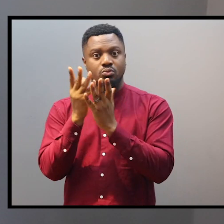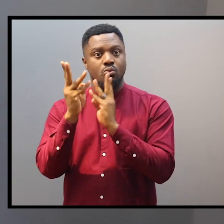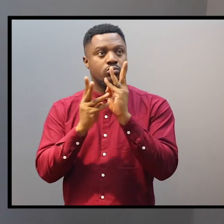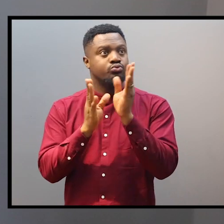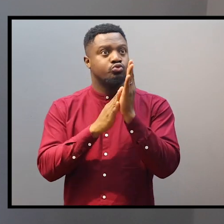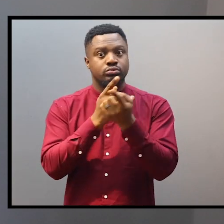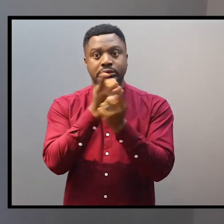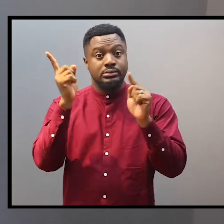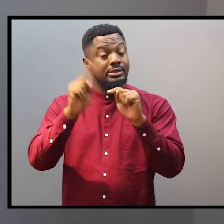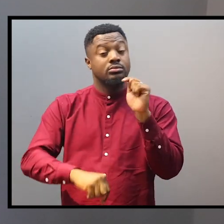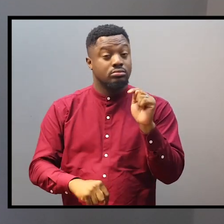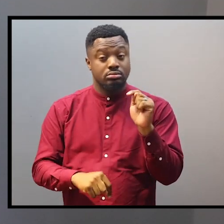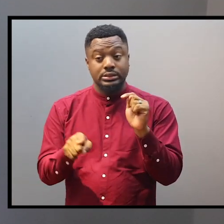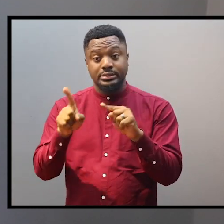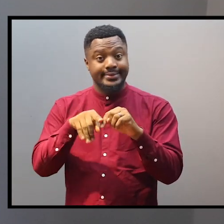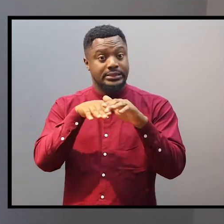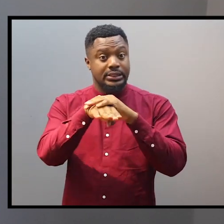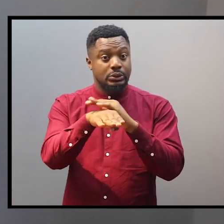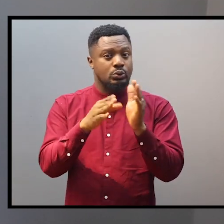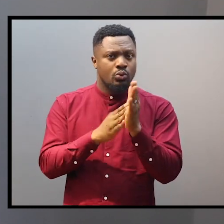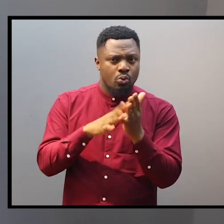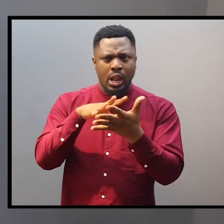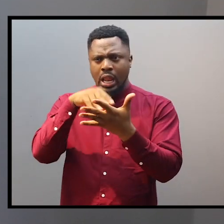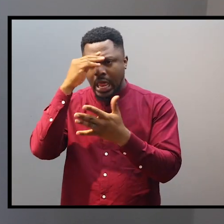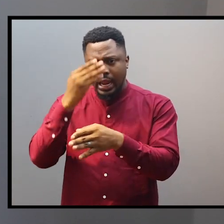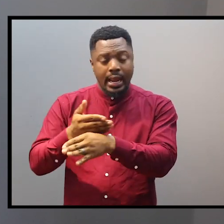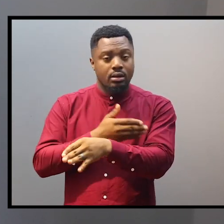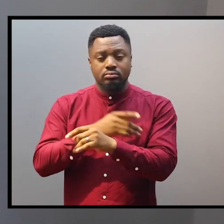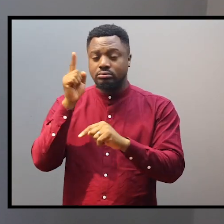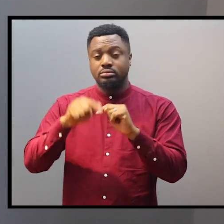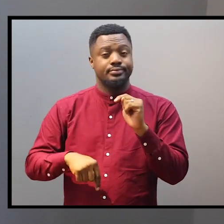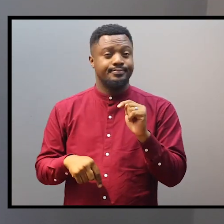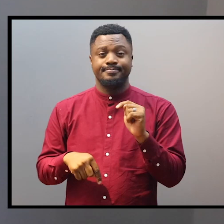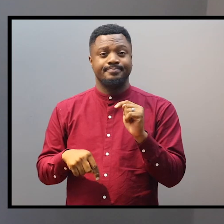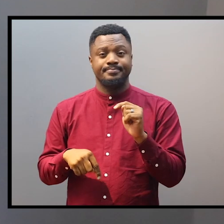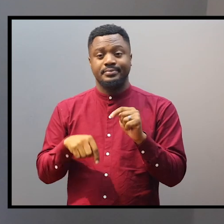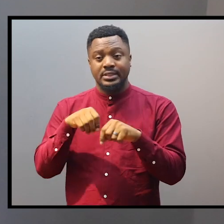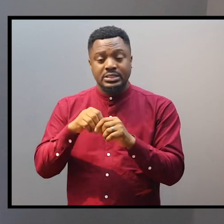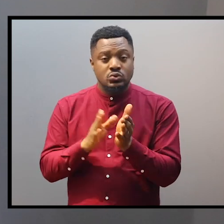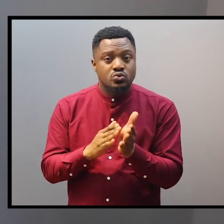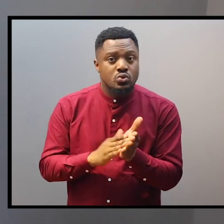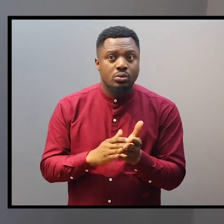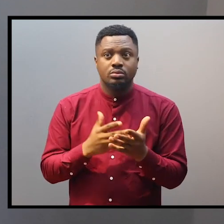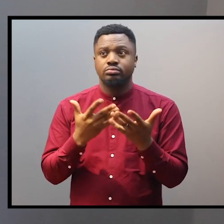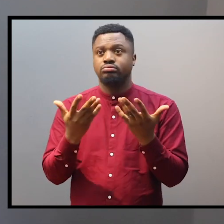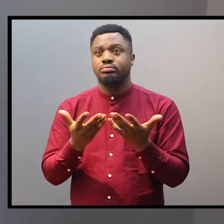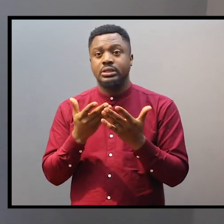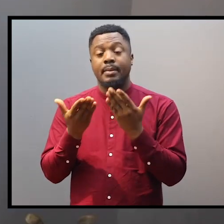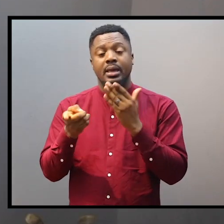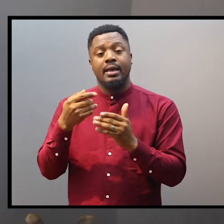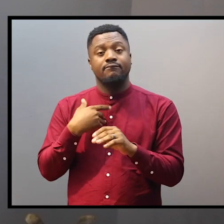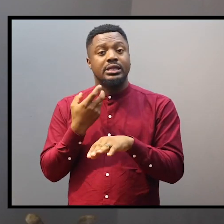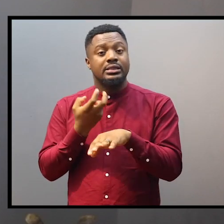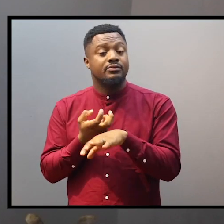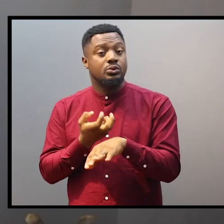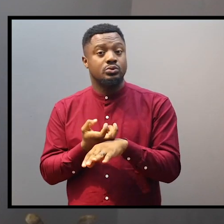academic world. So it makes it very difficult for them to learn and progress in their schooling, and